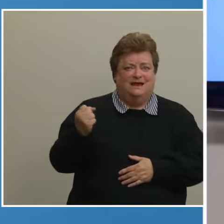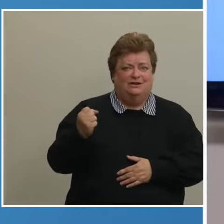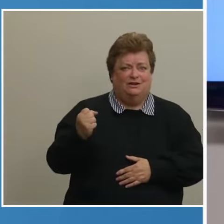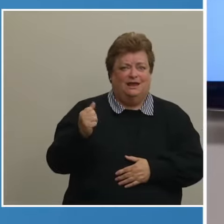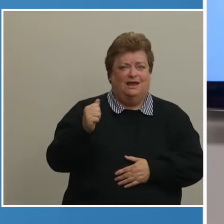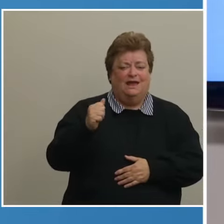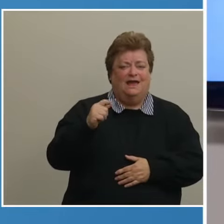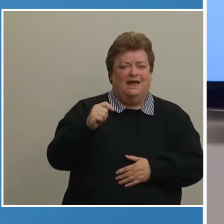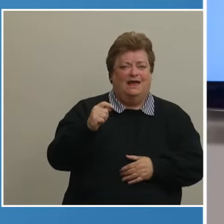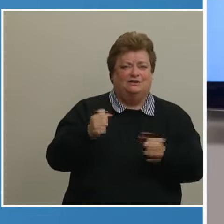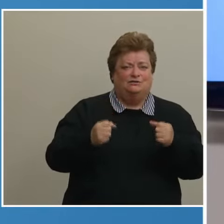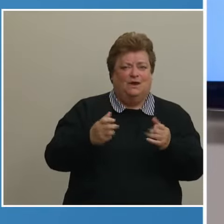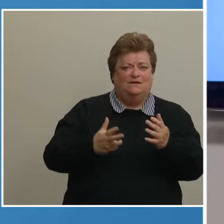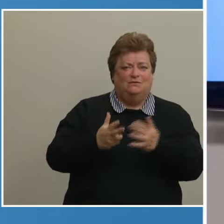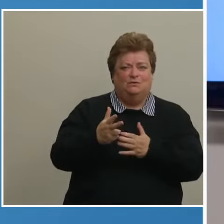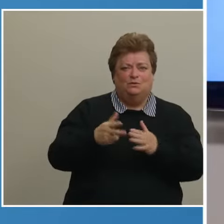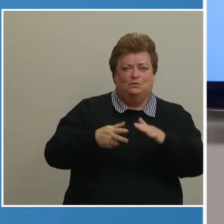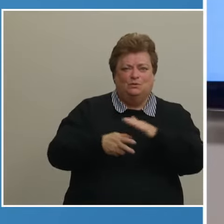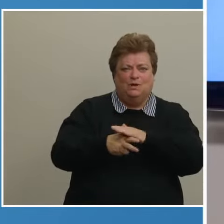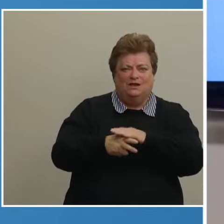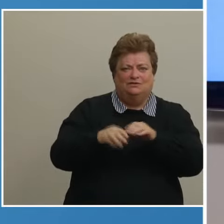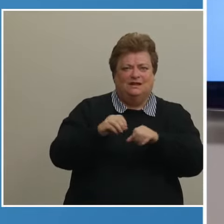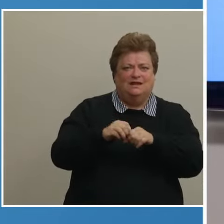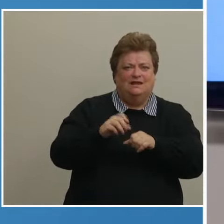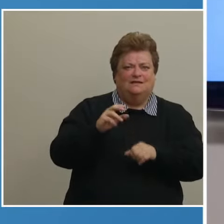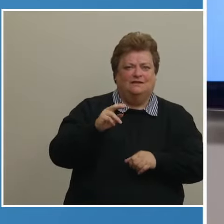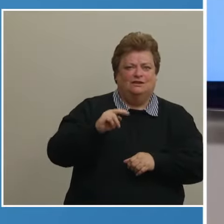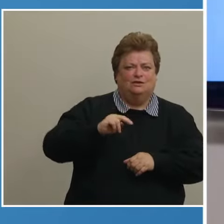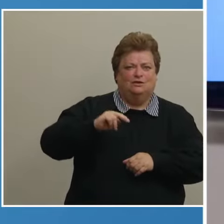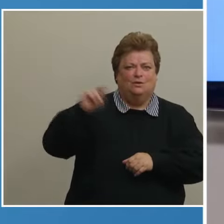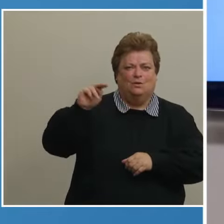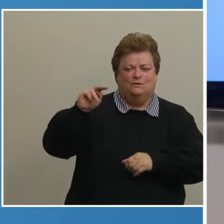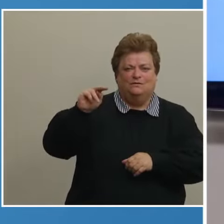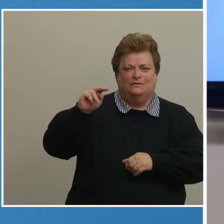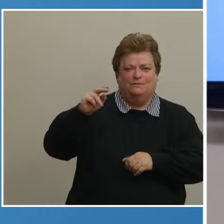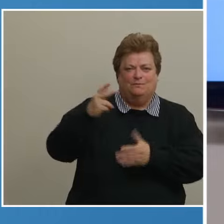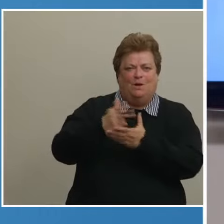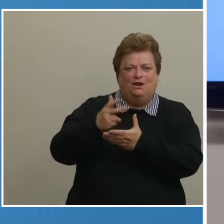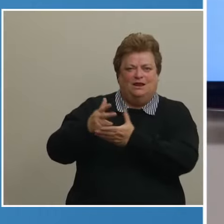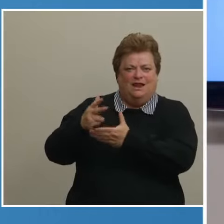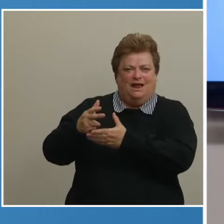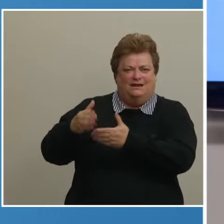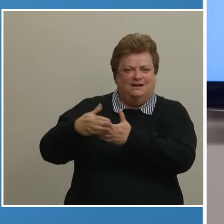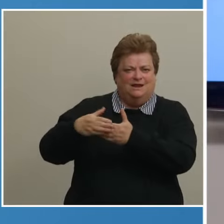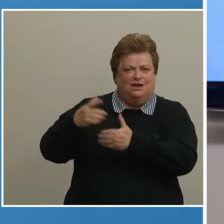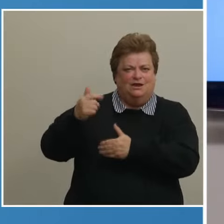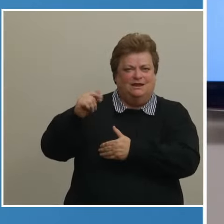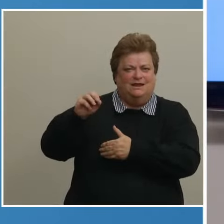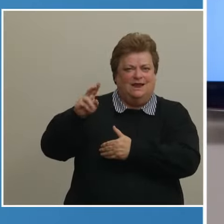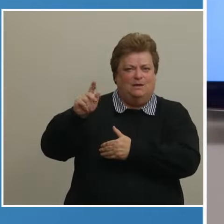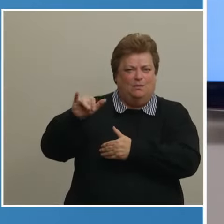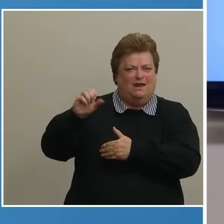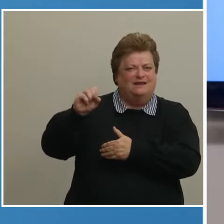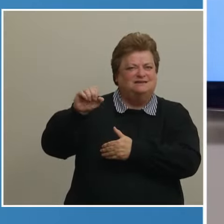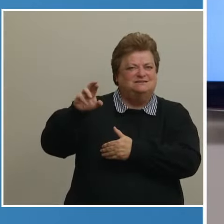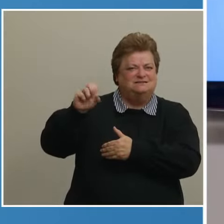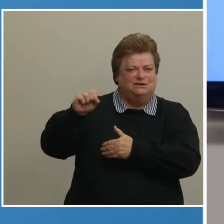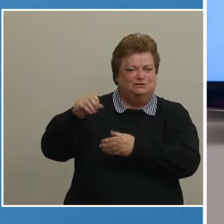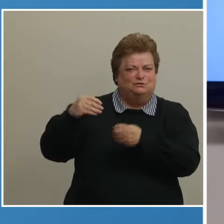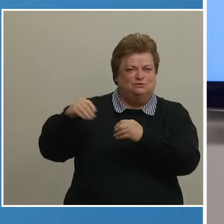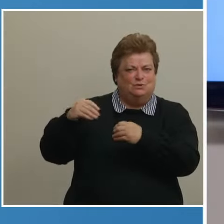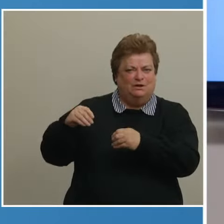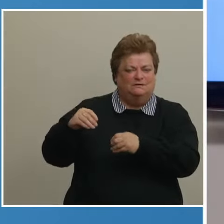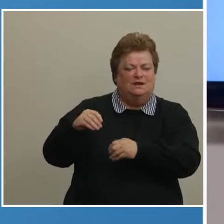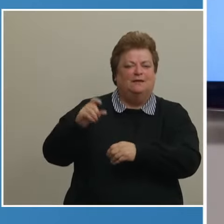Saturday at the drive-through garages in the north parking lot of the former Sears store at Gateway. Vaccinations are